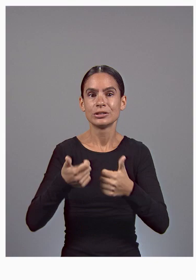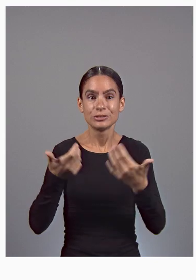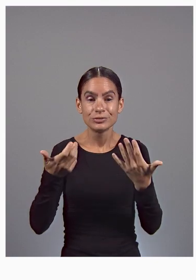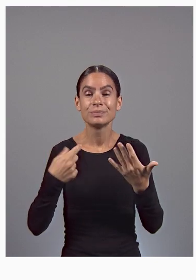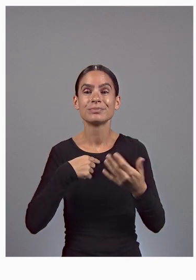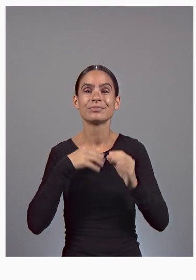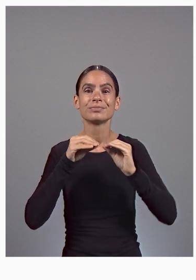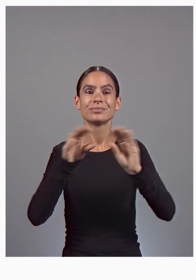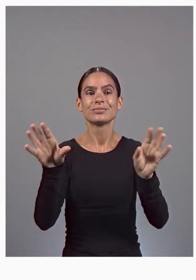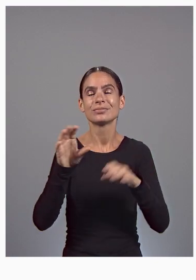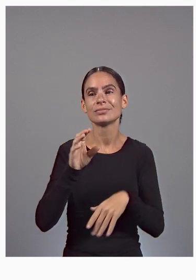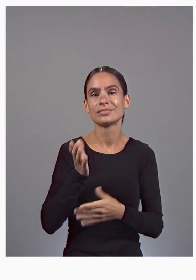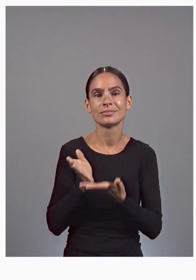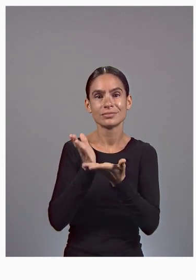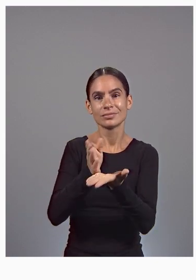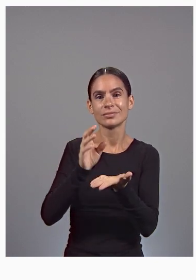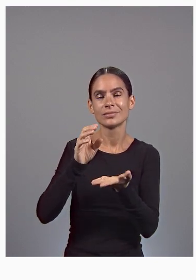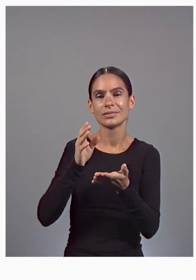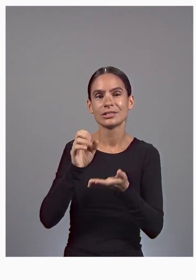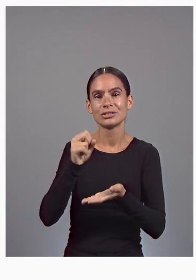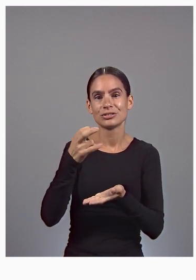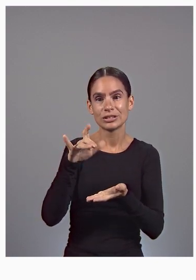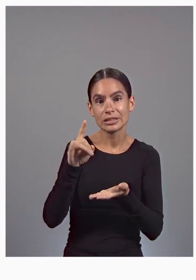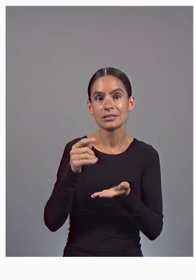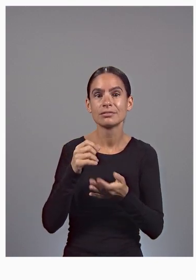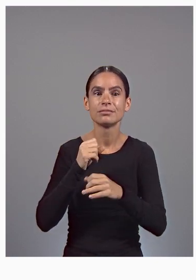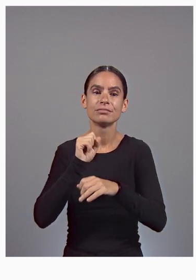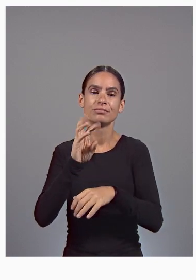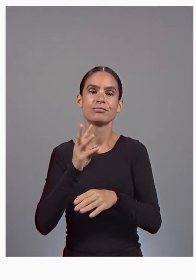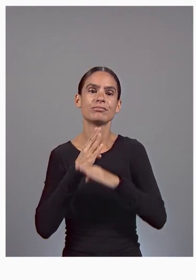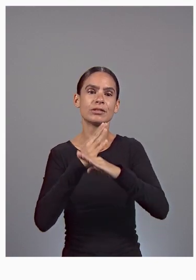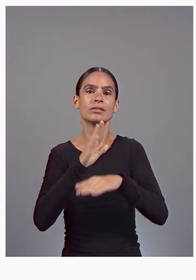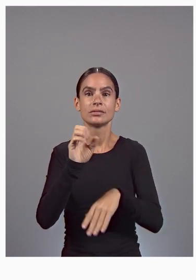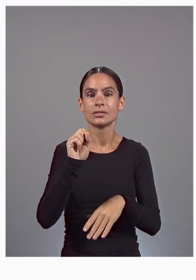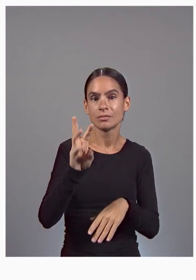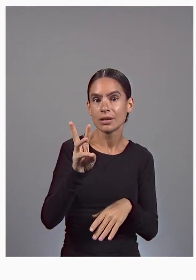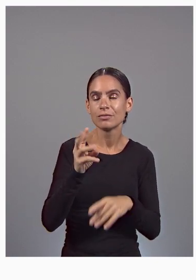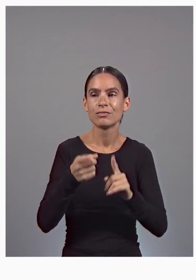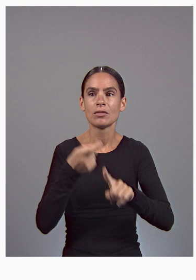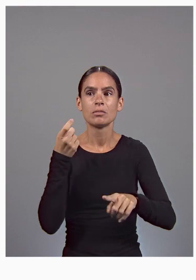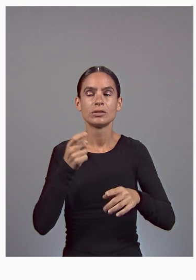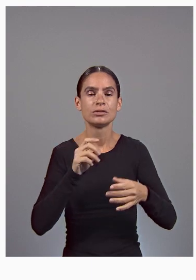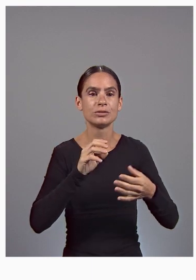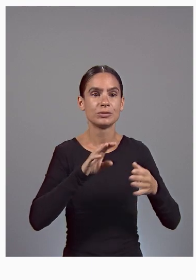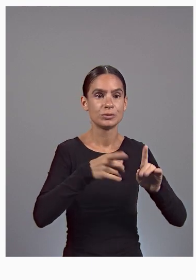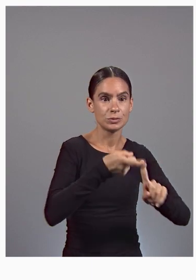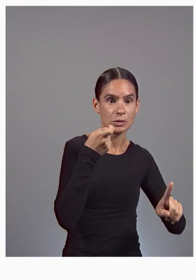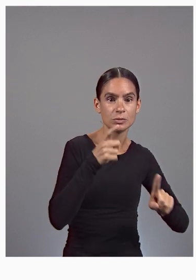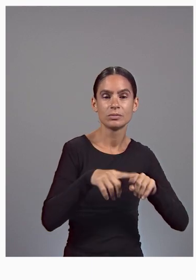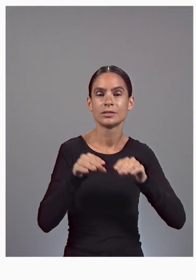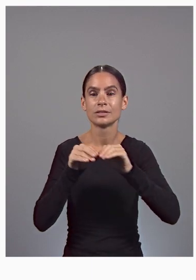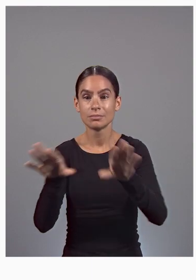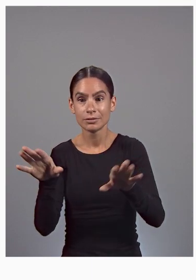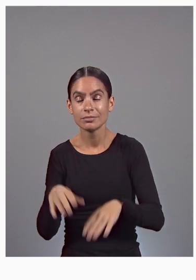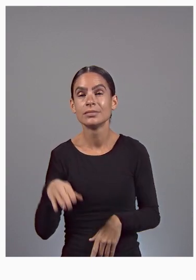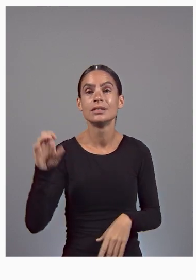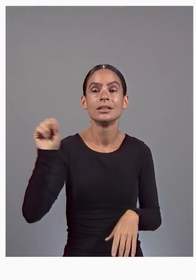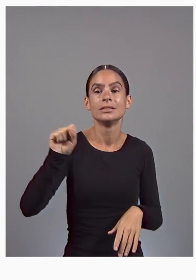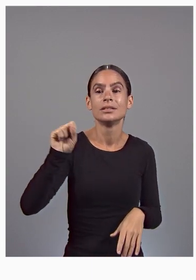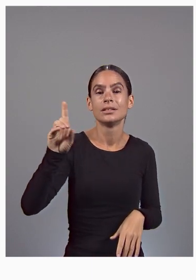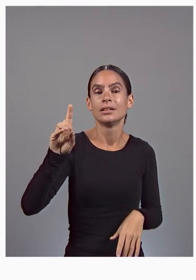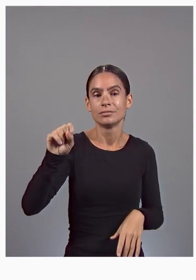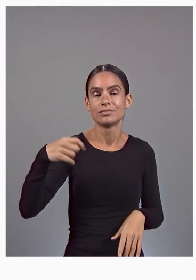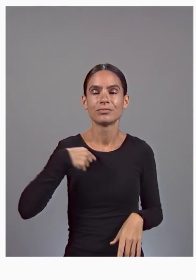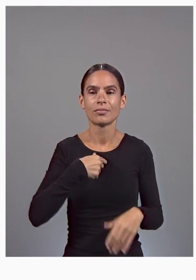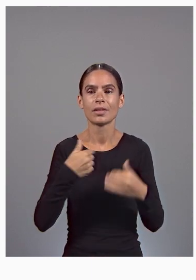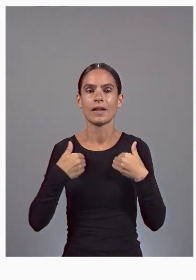security solution that protects your software supply chain from source to deployment. And as part of SDS, we have our initial curated open source